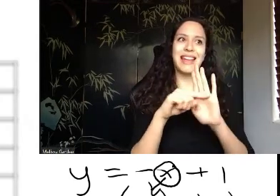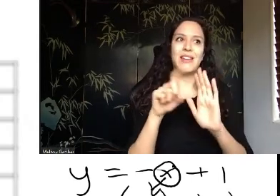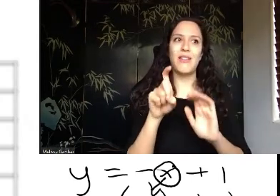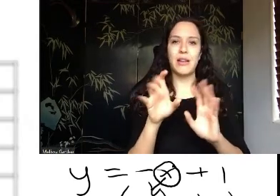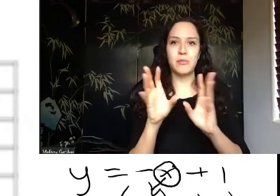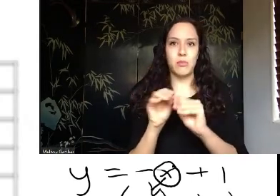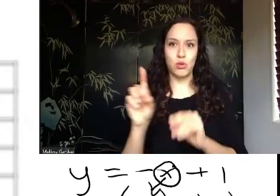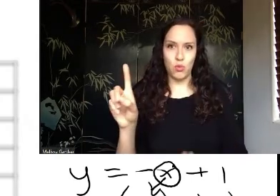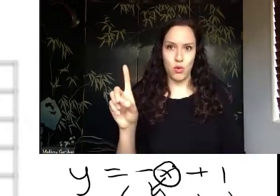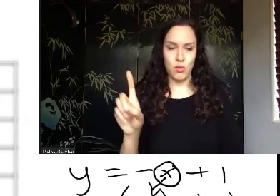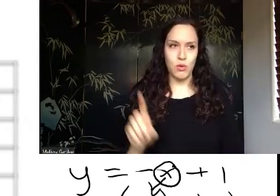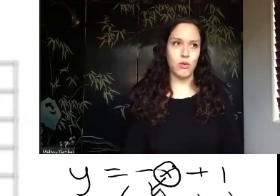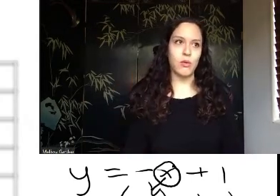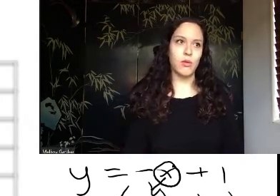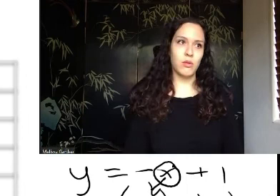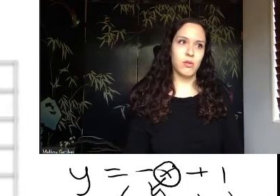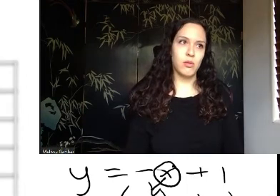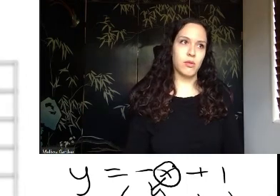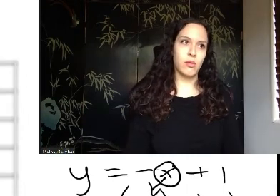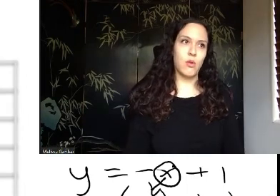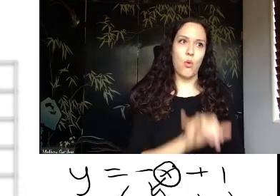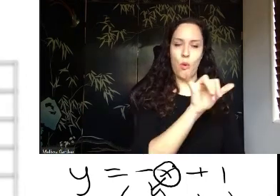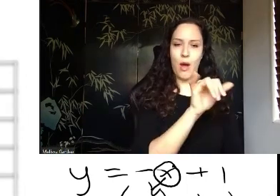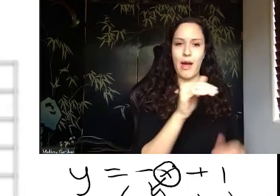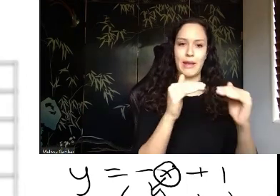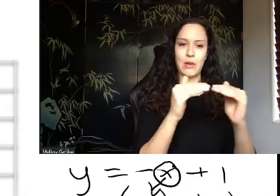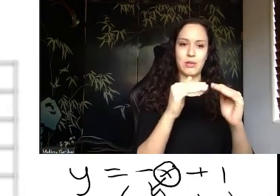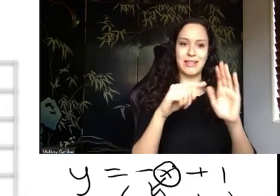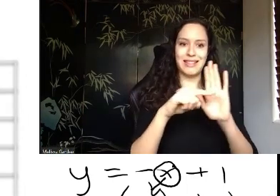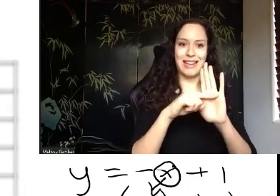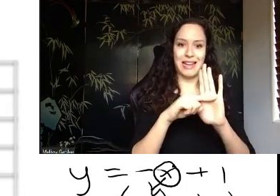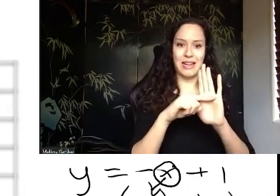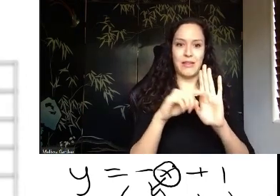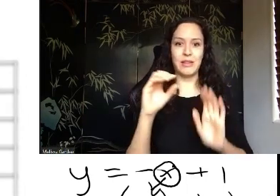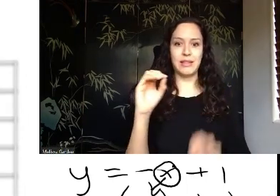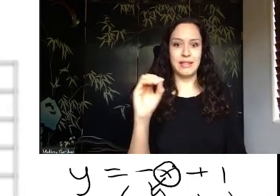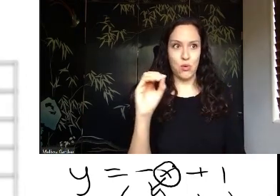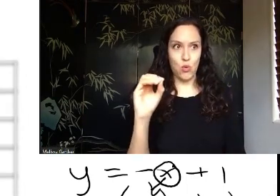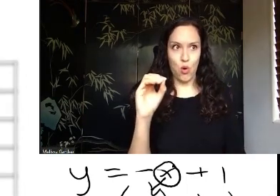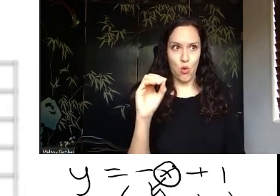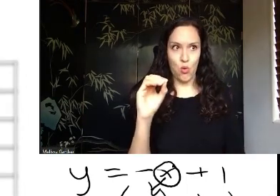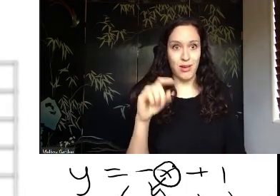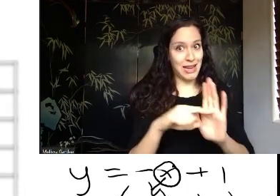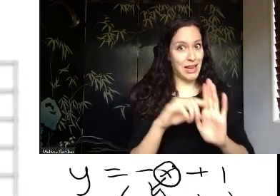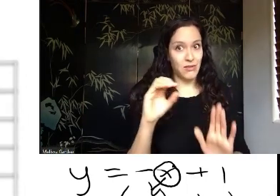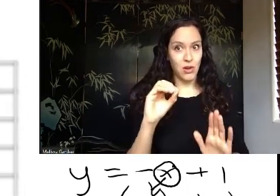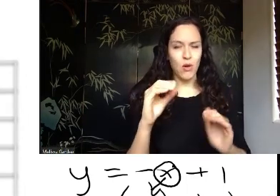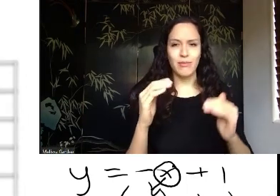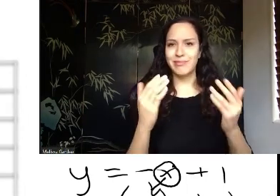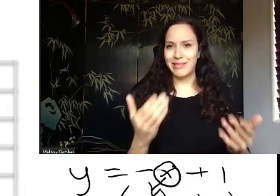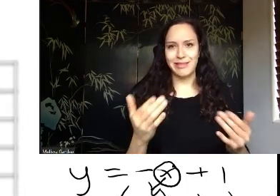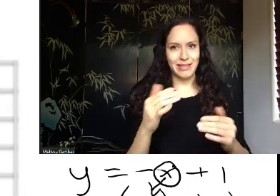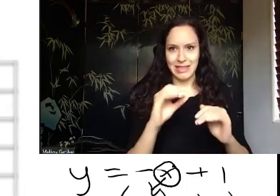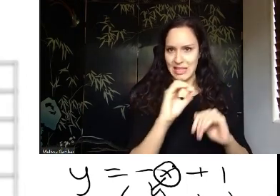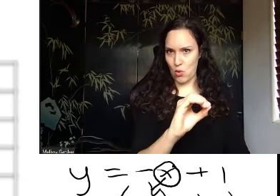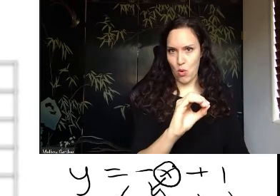y equals -0 plus 1. -0 is just 0 plus 1. Y equals 1.